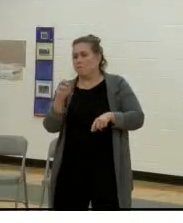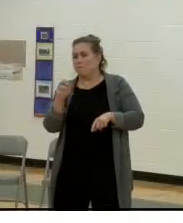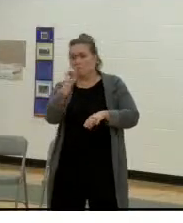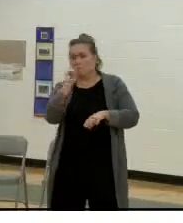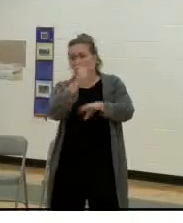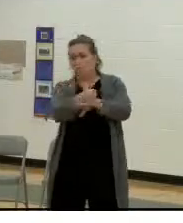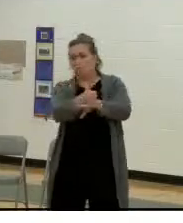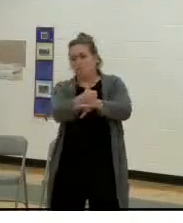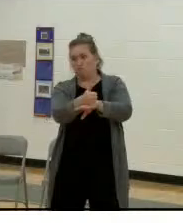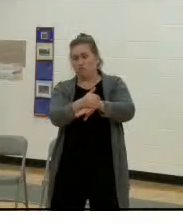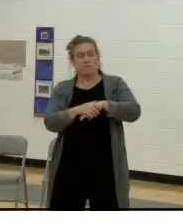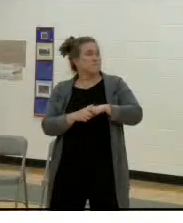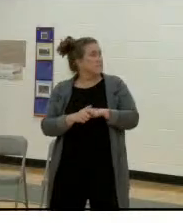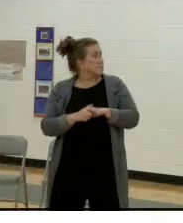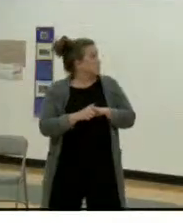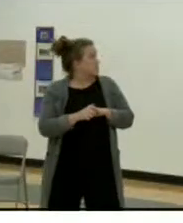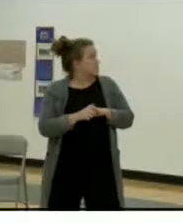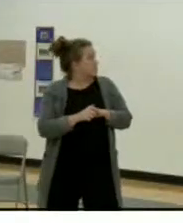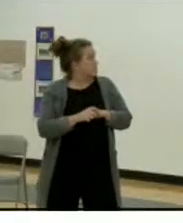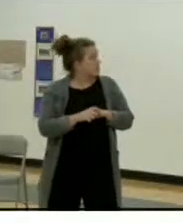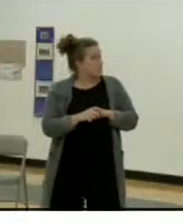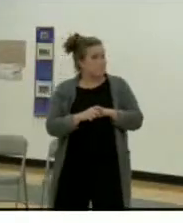So,